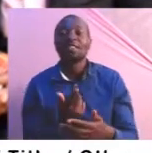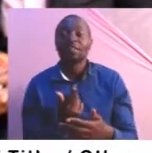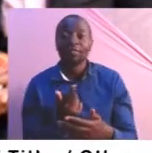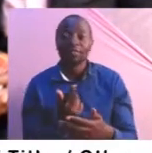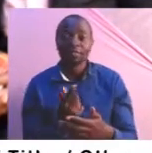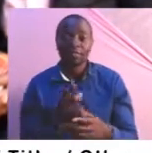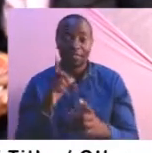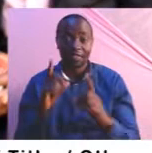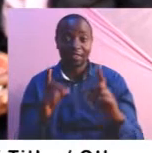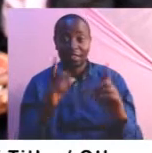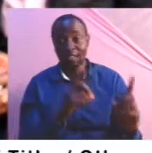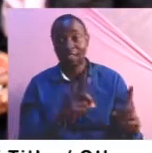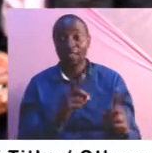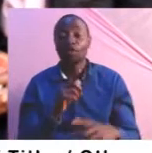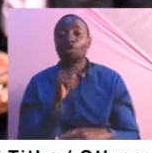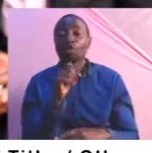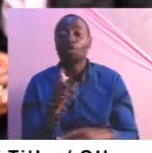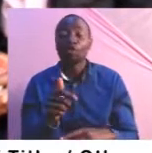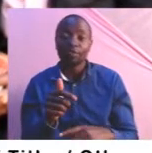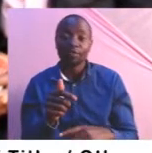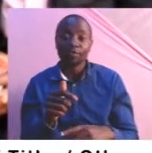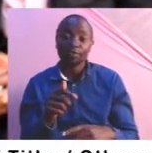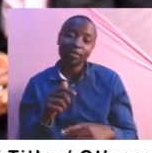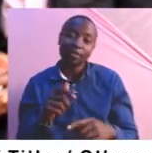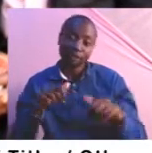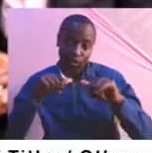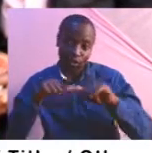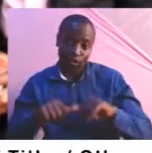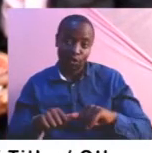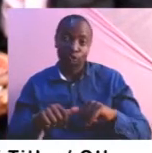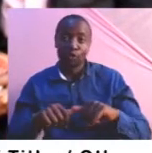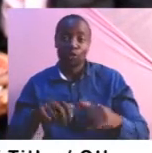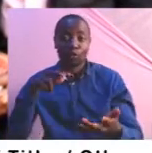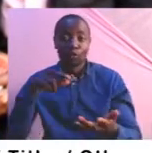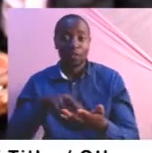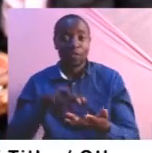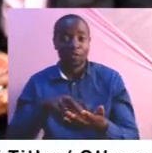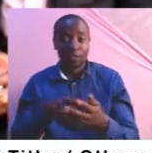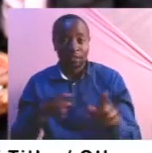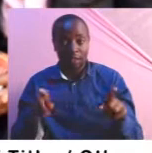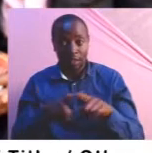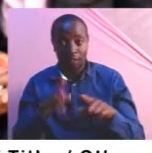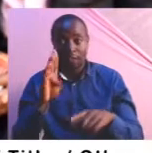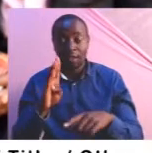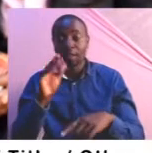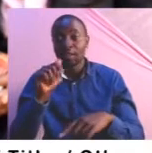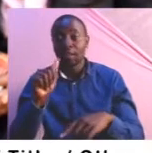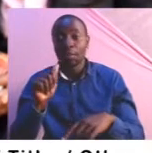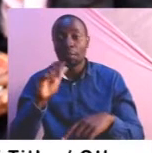Did I tell you not? Yeah? So he still stands, even as much as Balak is trying to push him to